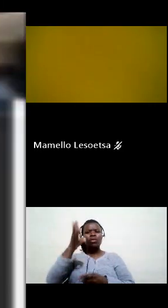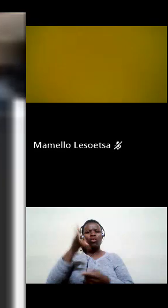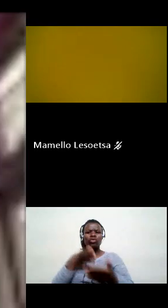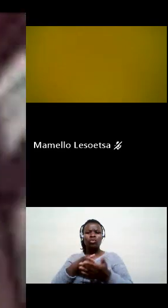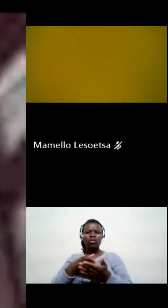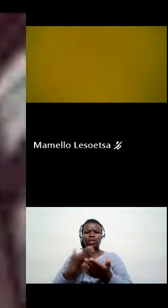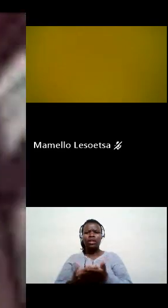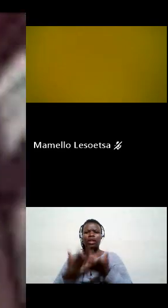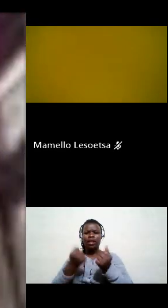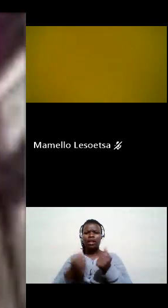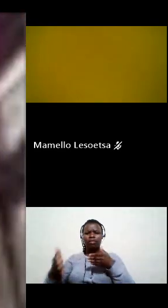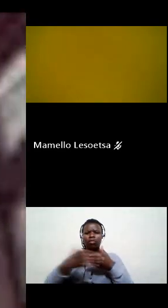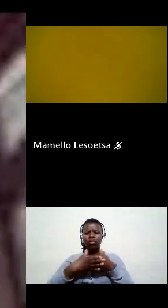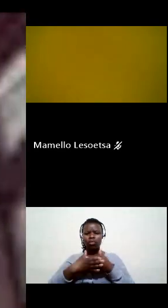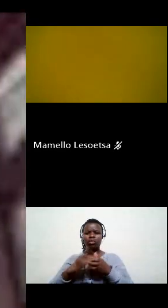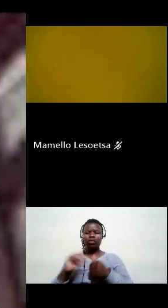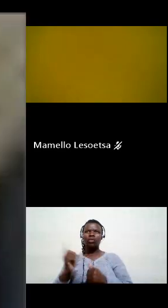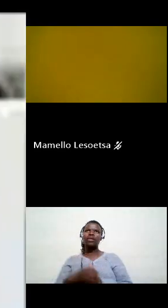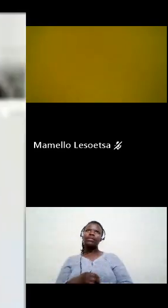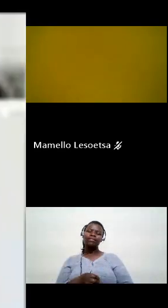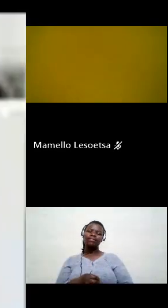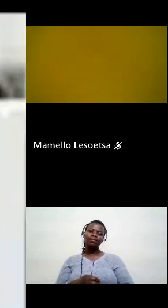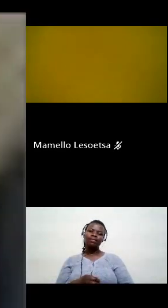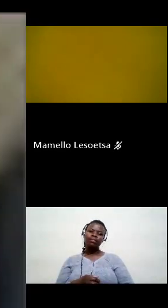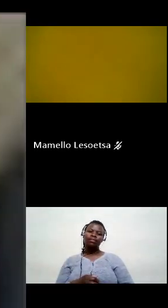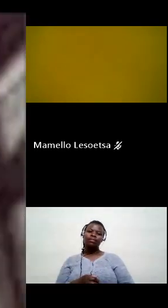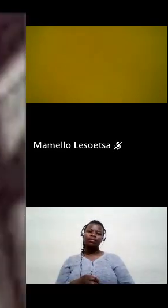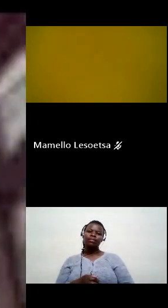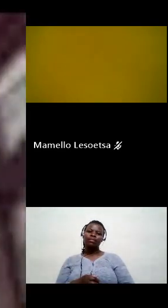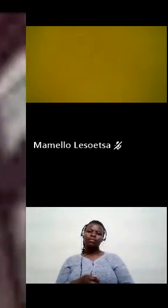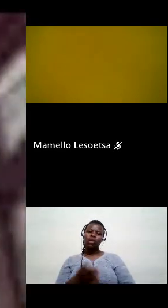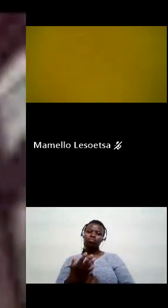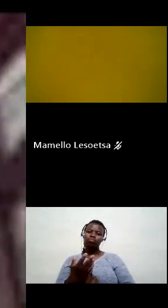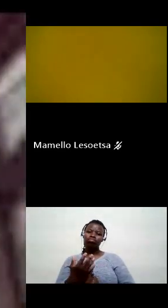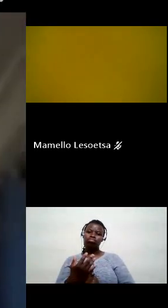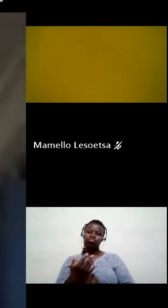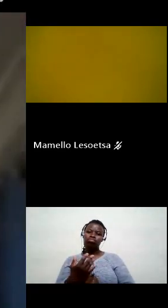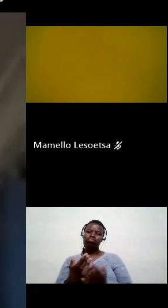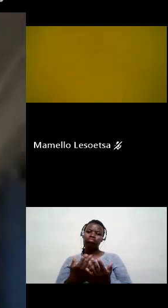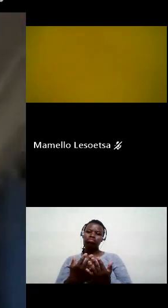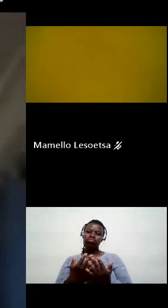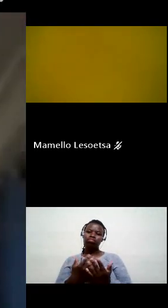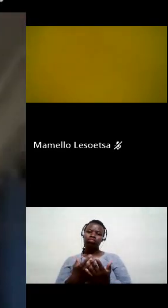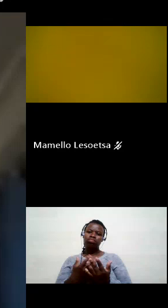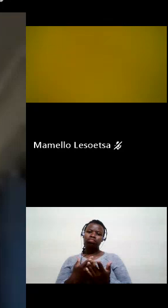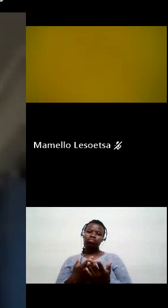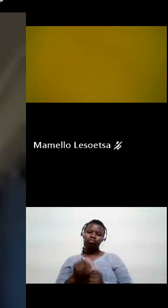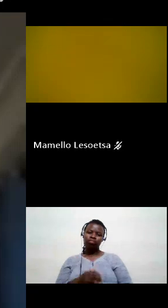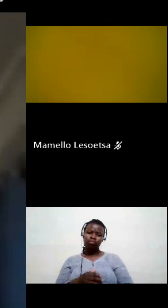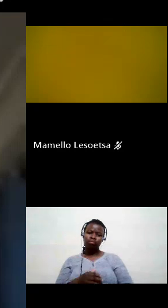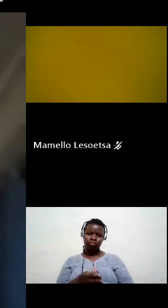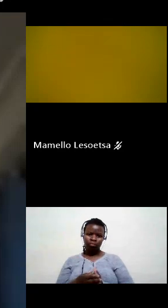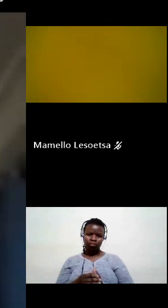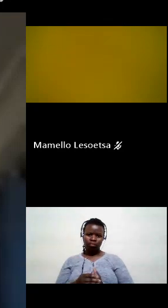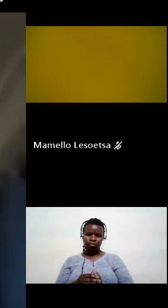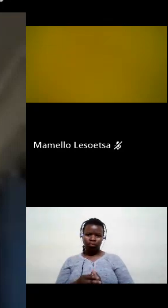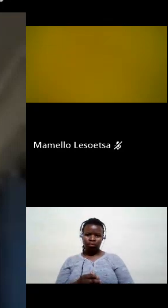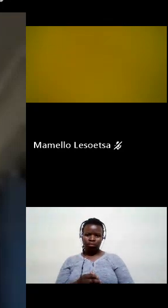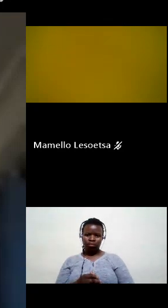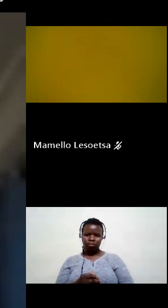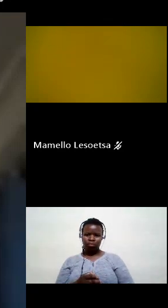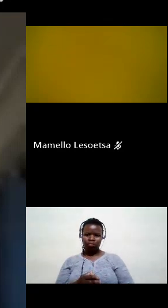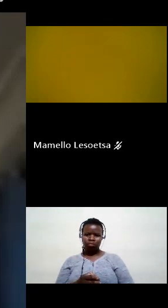closing. Oh, wait, hold on. Yeah. So we just have, because we have like 9 minutes left to go.